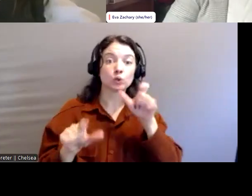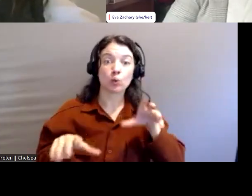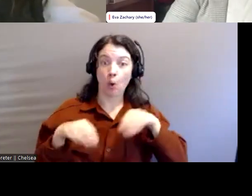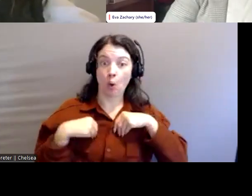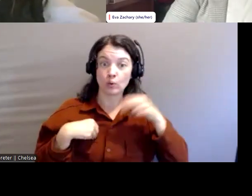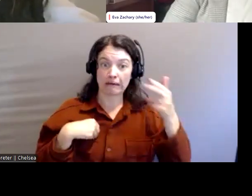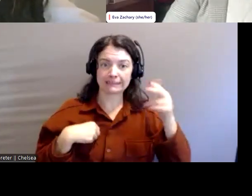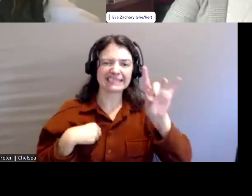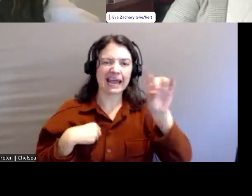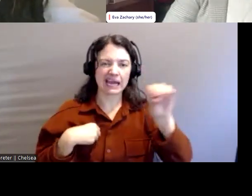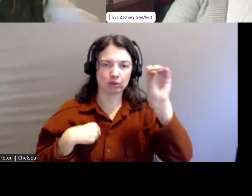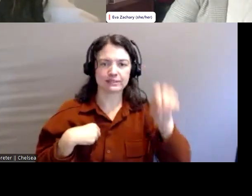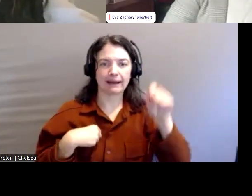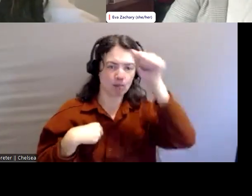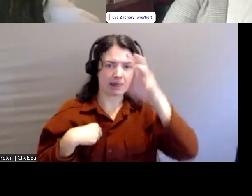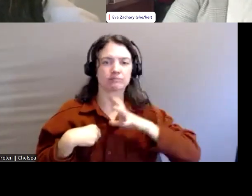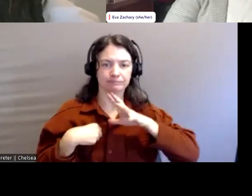firearms.